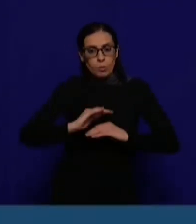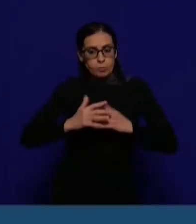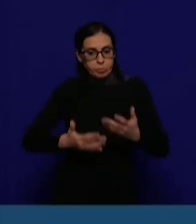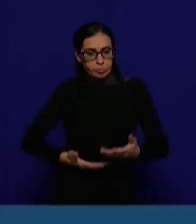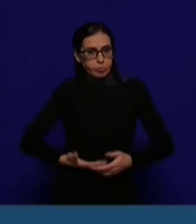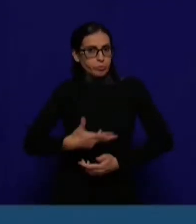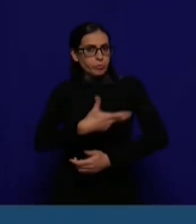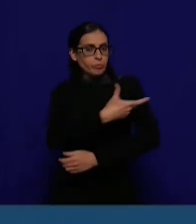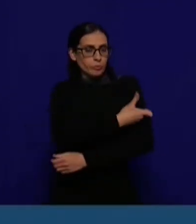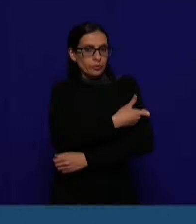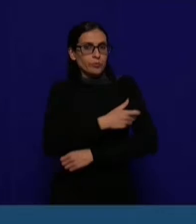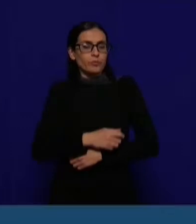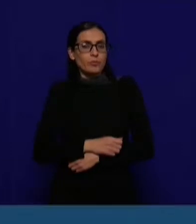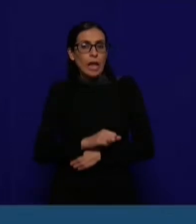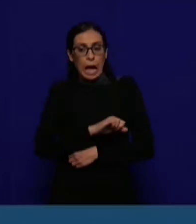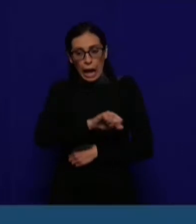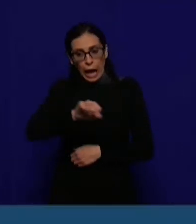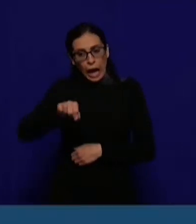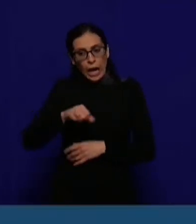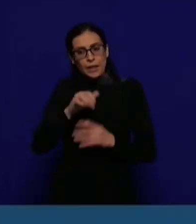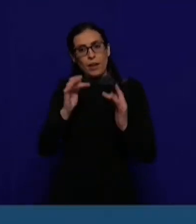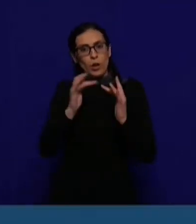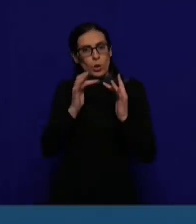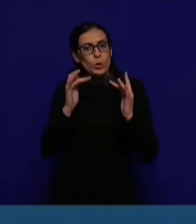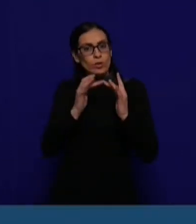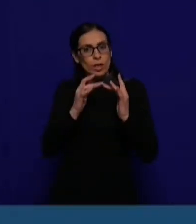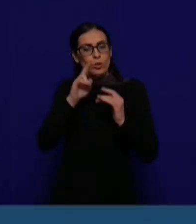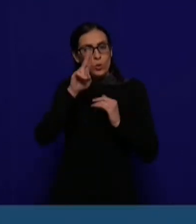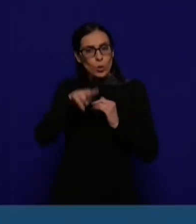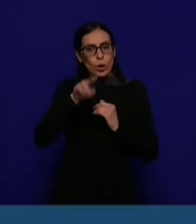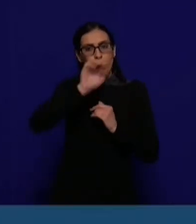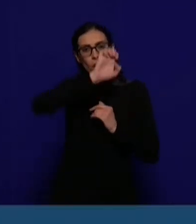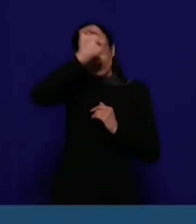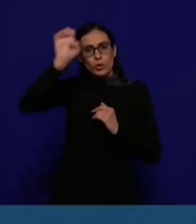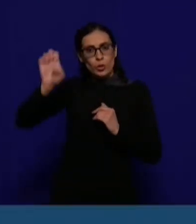jingħataw il-vaccine. Aħna qegħdin f'kuntatt ukoll mal-European